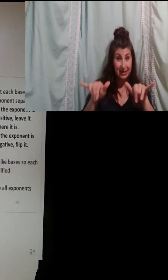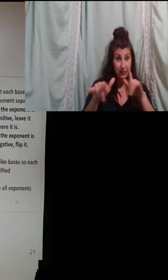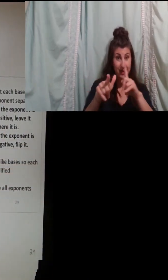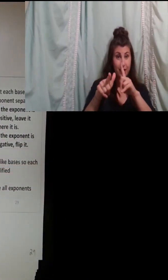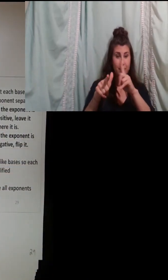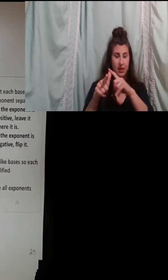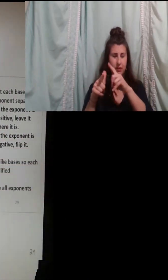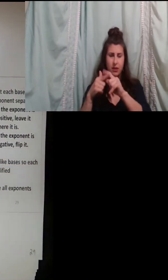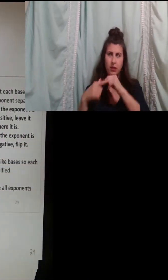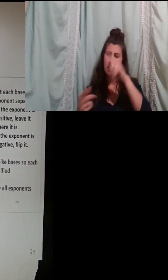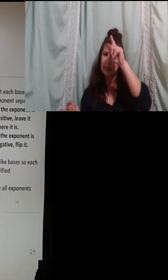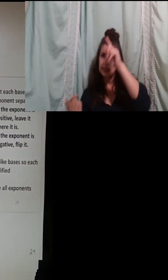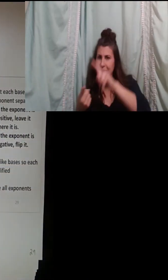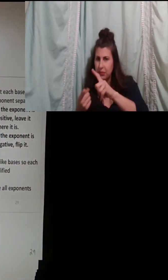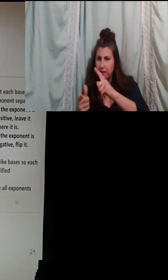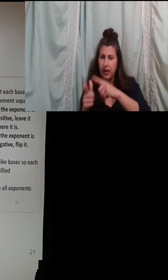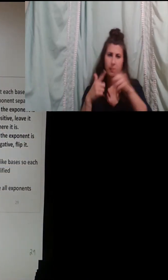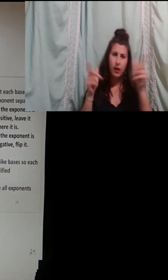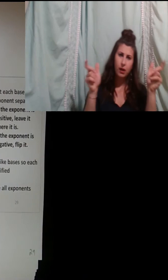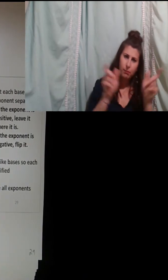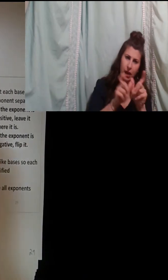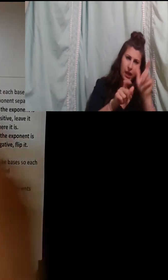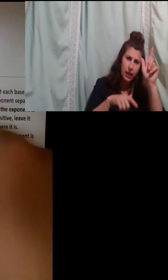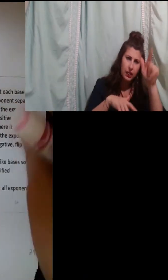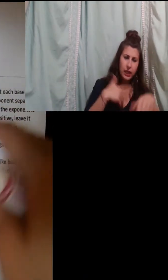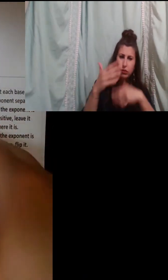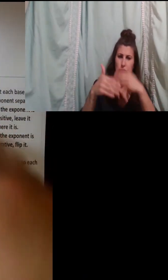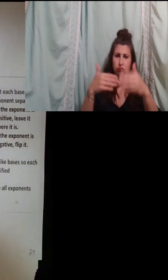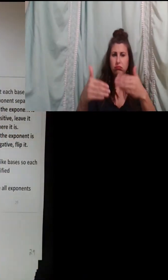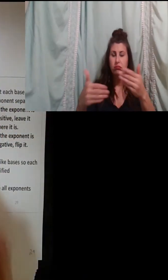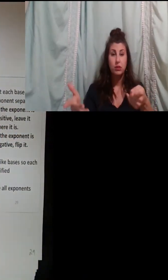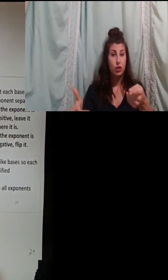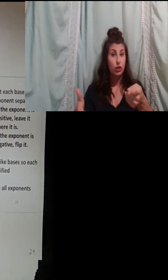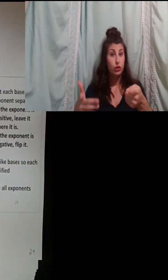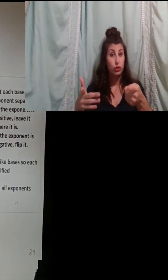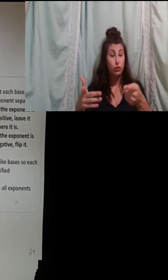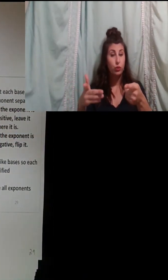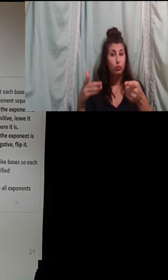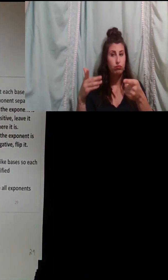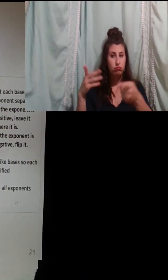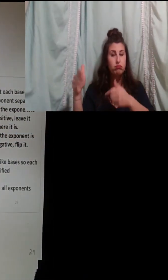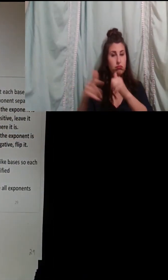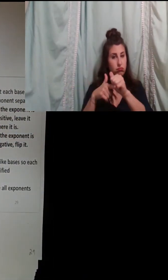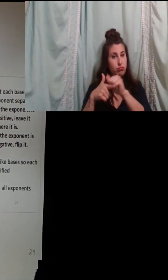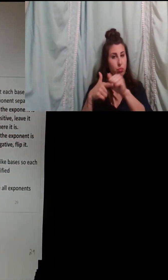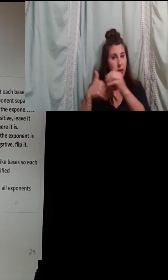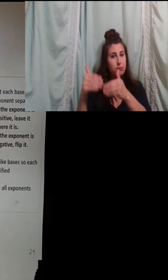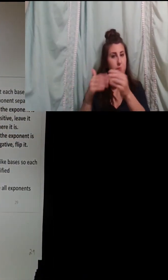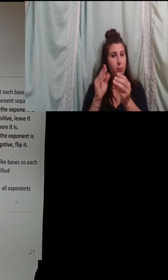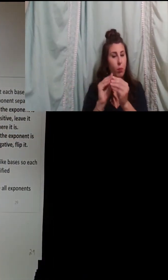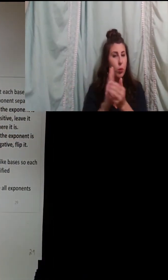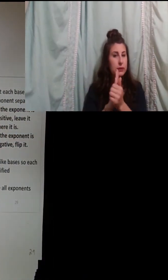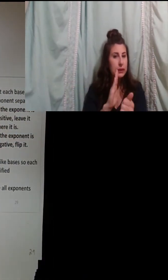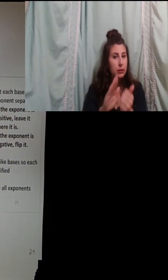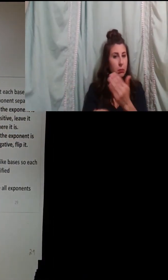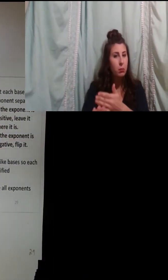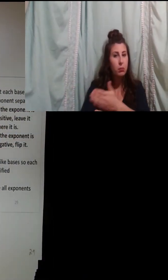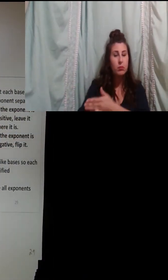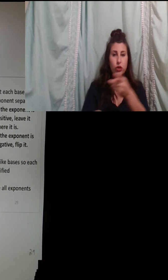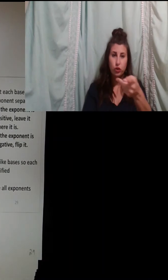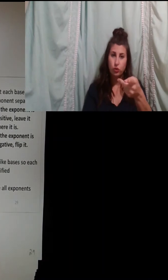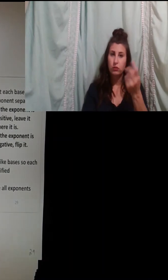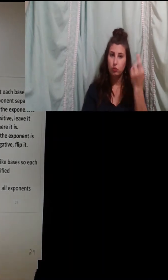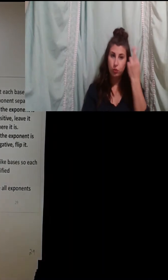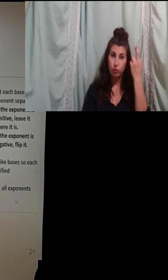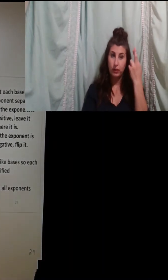worry about simplifying one version and then combining it later. As you get more practice with this, you'll realize a